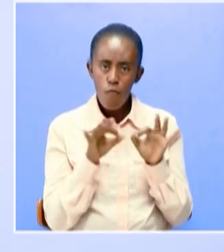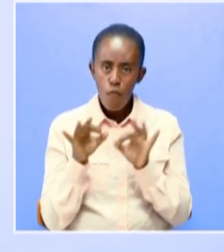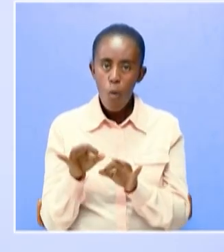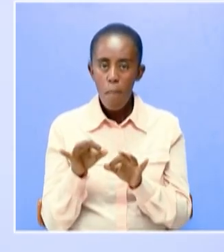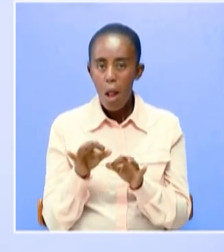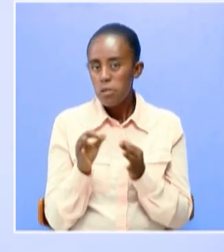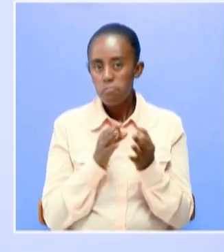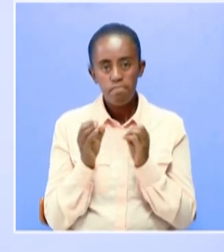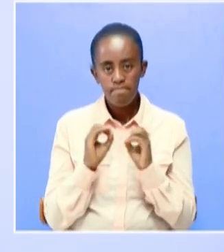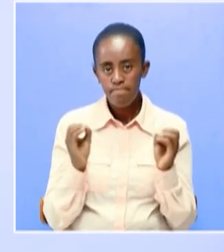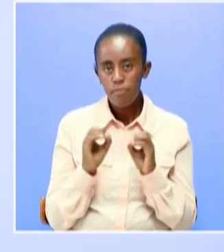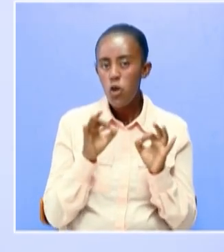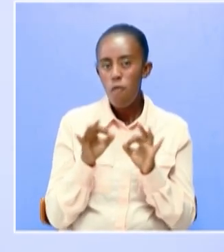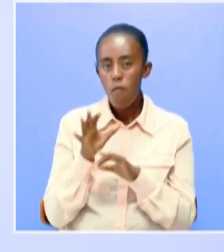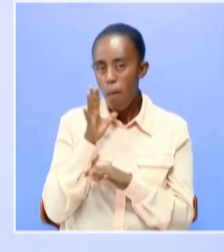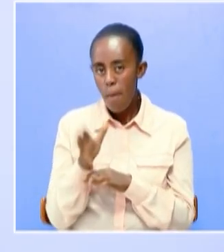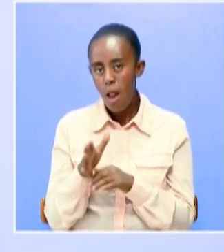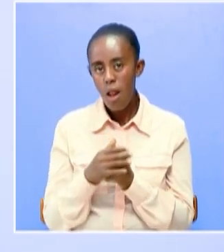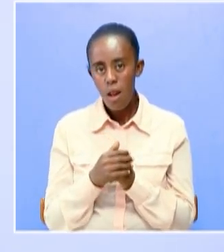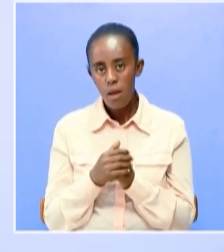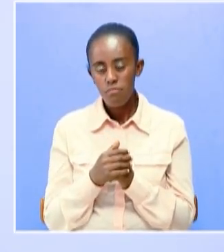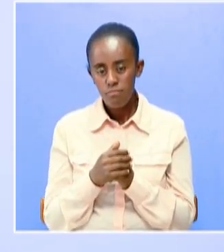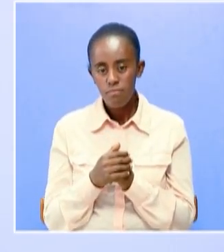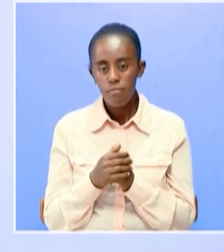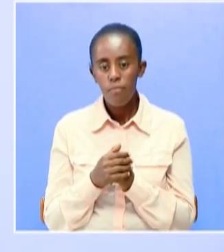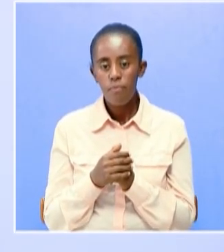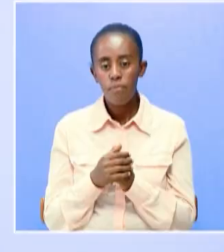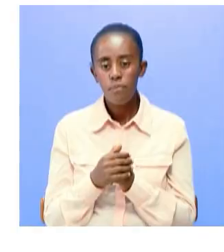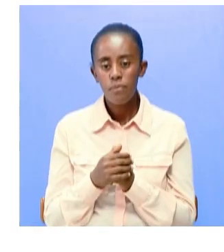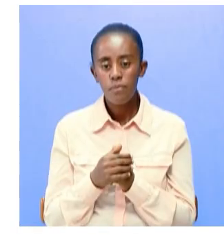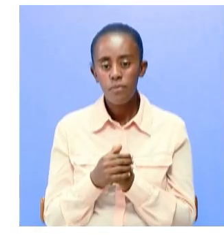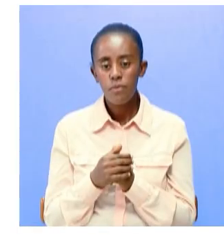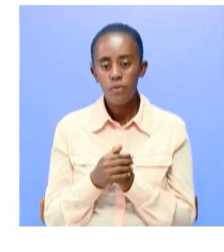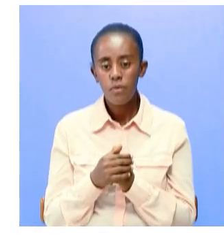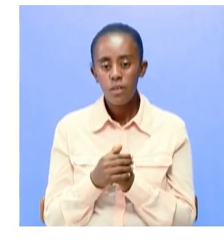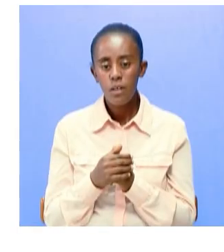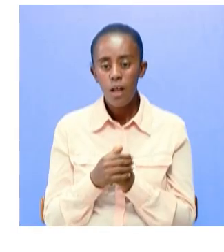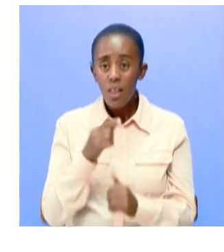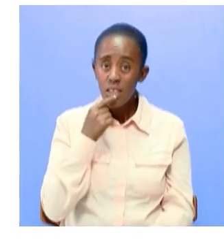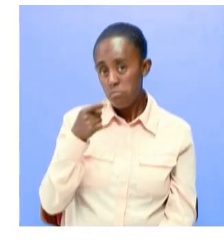expressions in this sentence. Okay? Then also we can say, simply tell me.